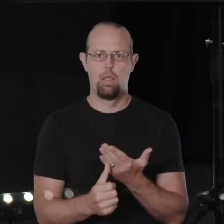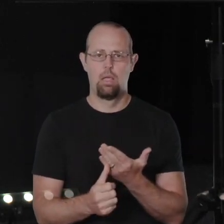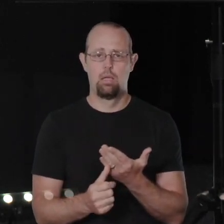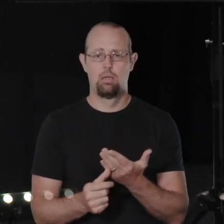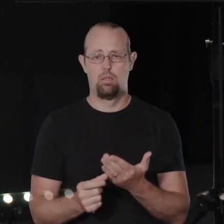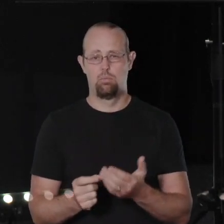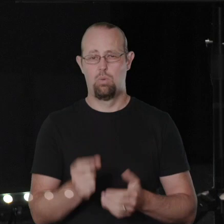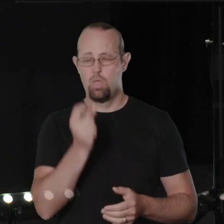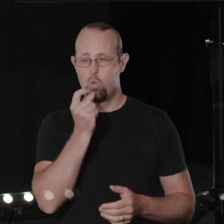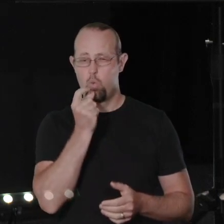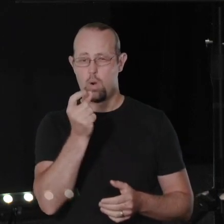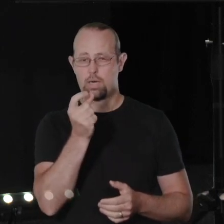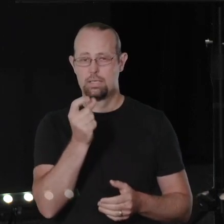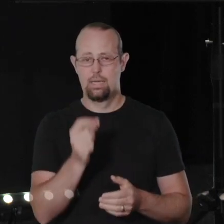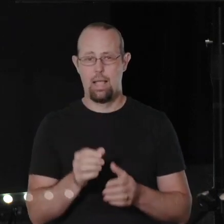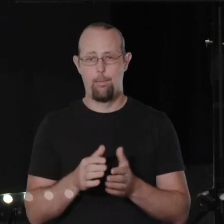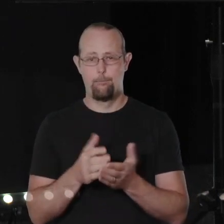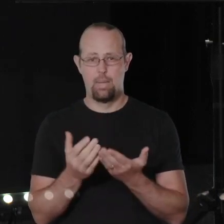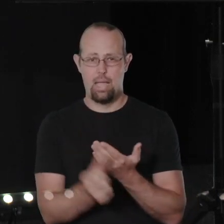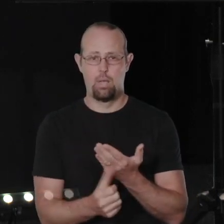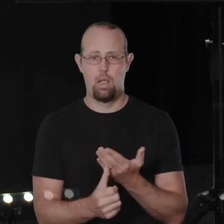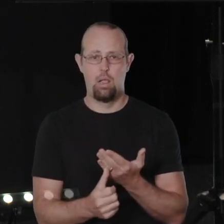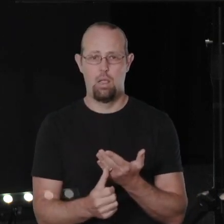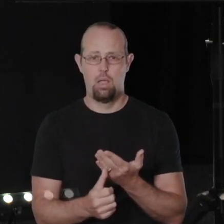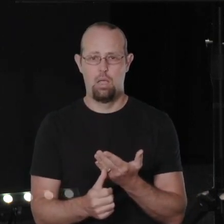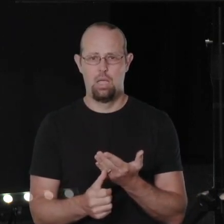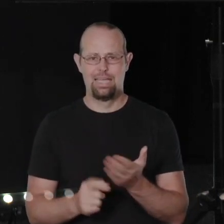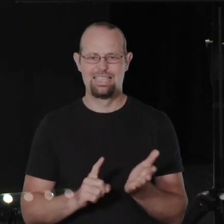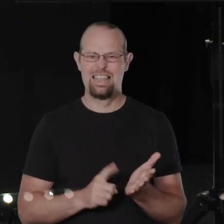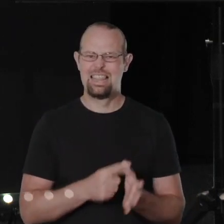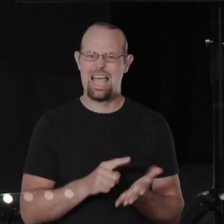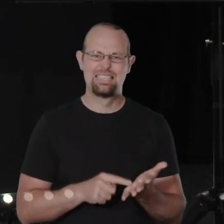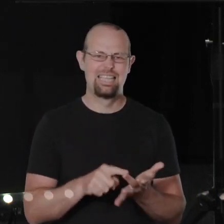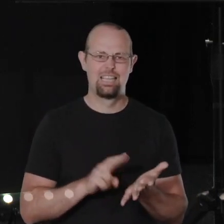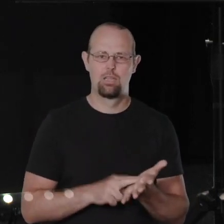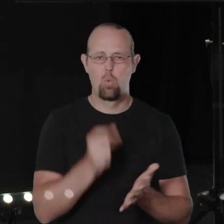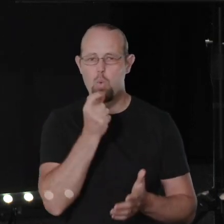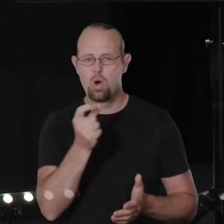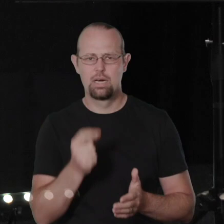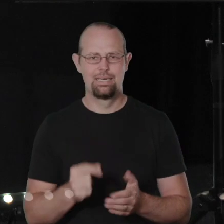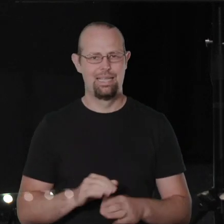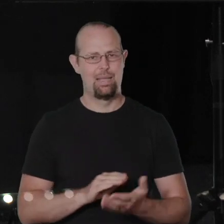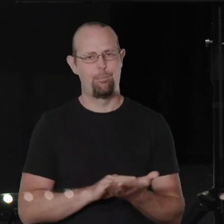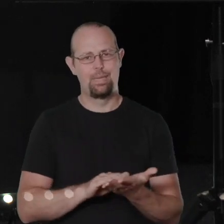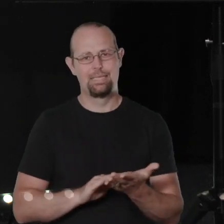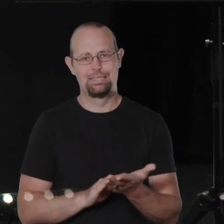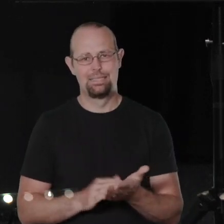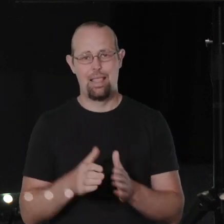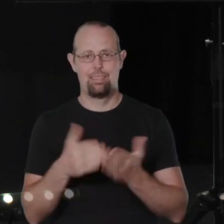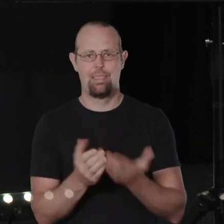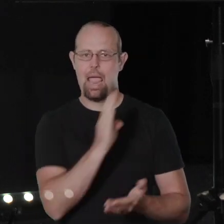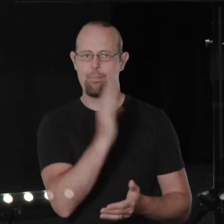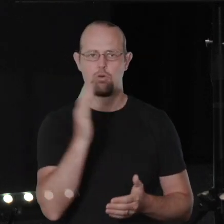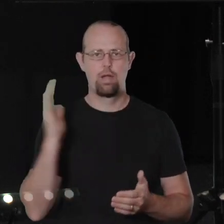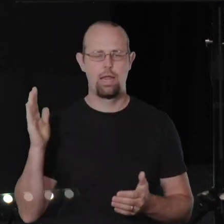a Latin word that means library. 66 different books are in the library